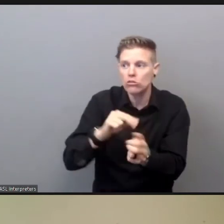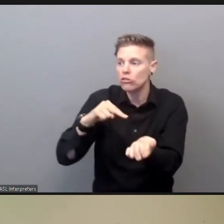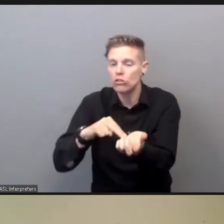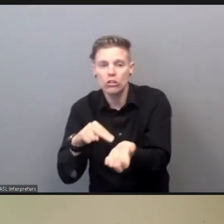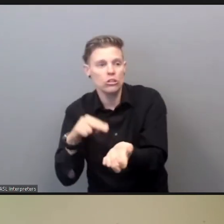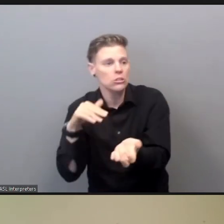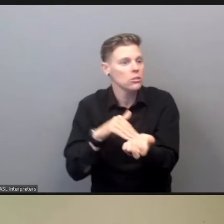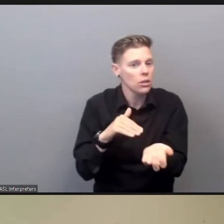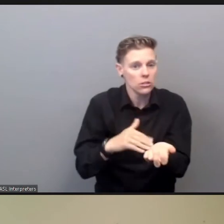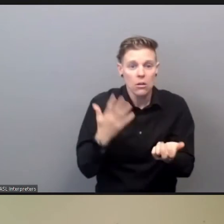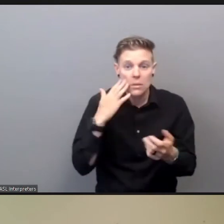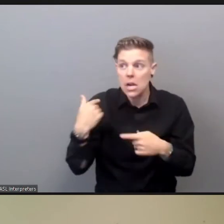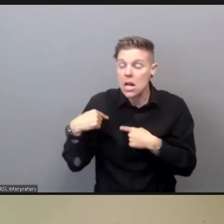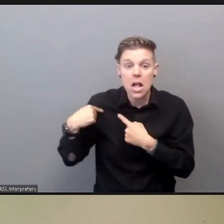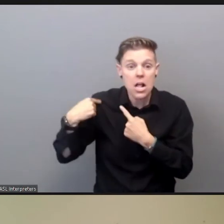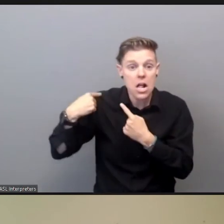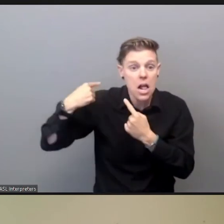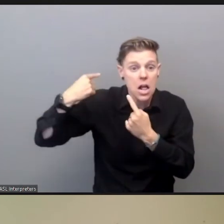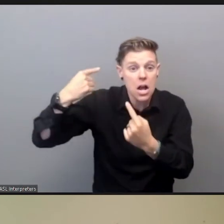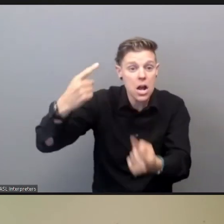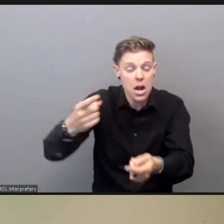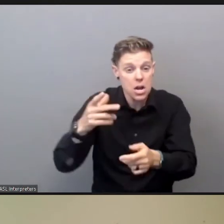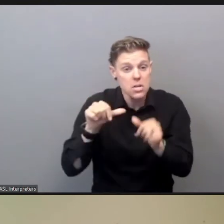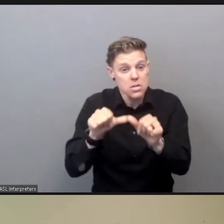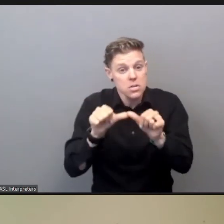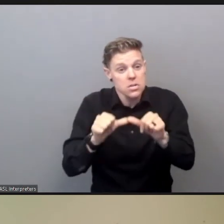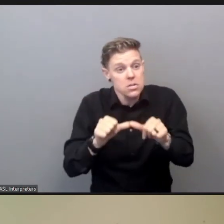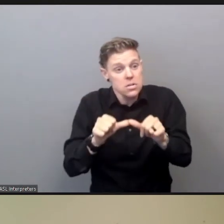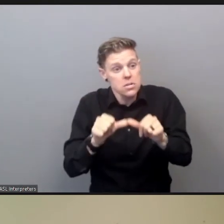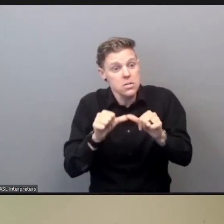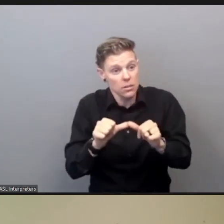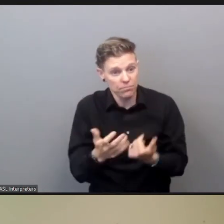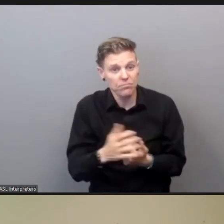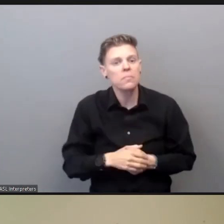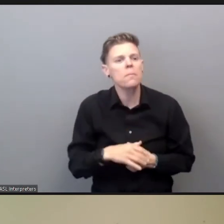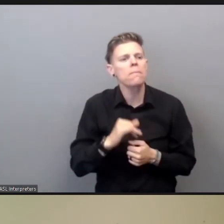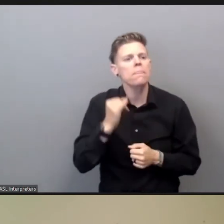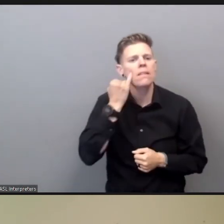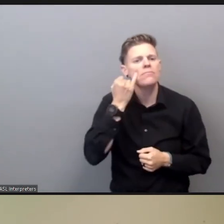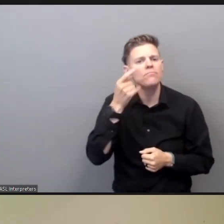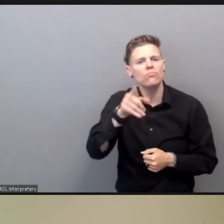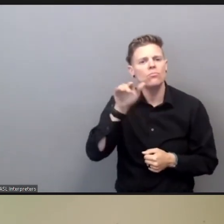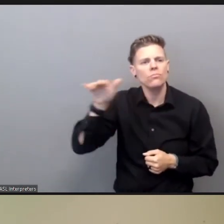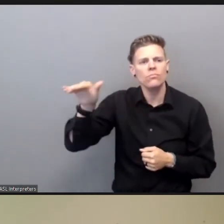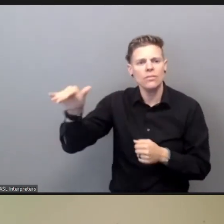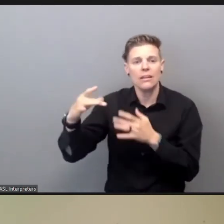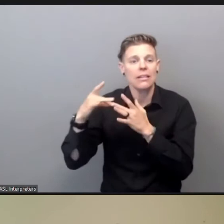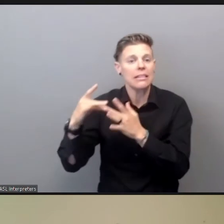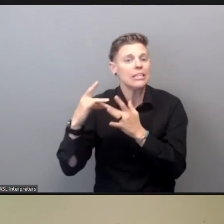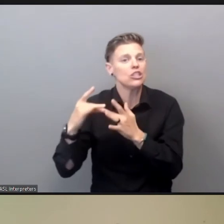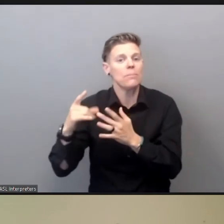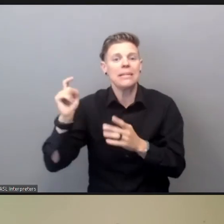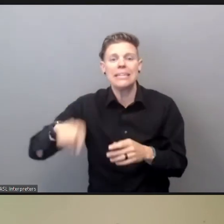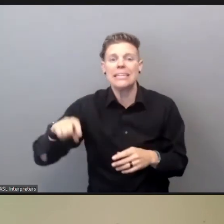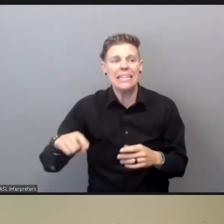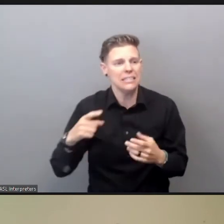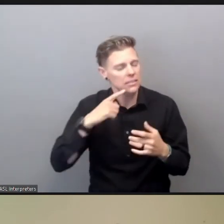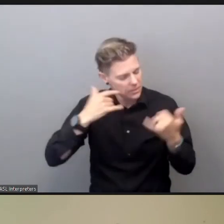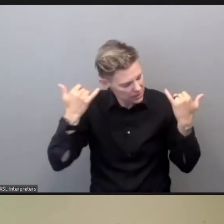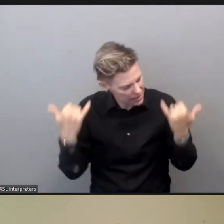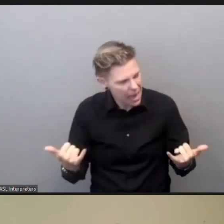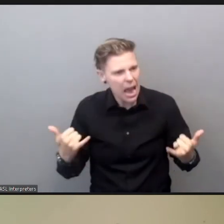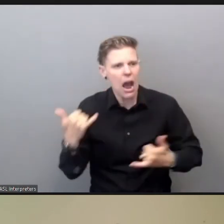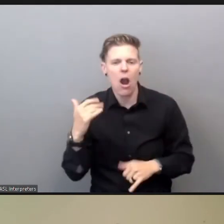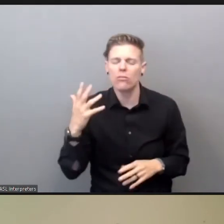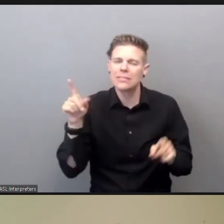think if you asked our hospital leadership, they would say it is as bad now as when we had twice as many cases in the hospital, because we don't